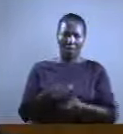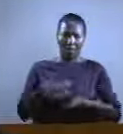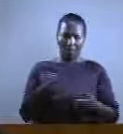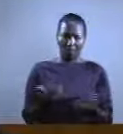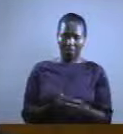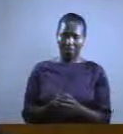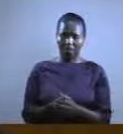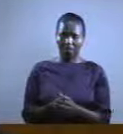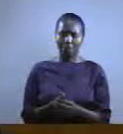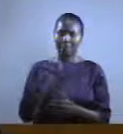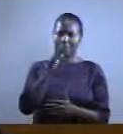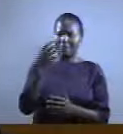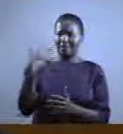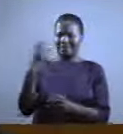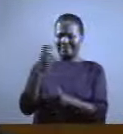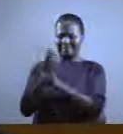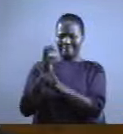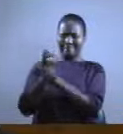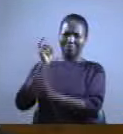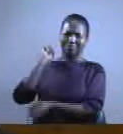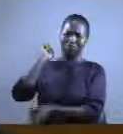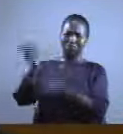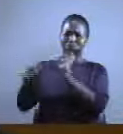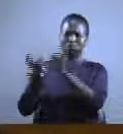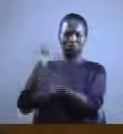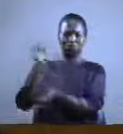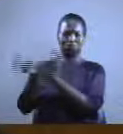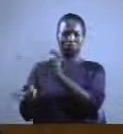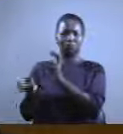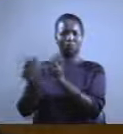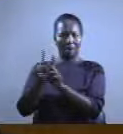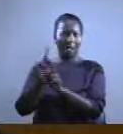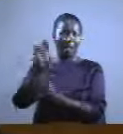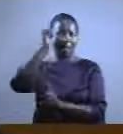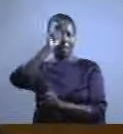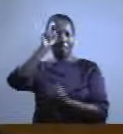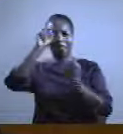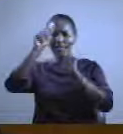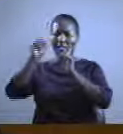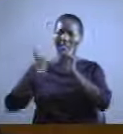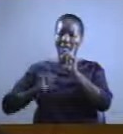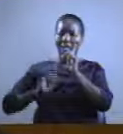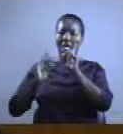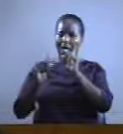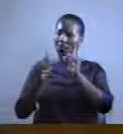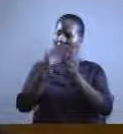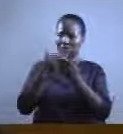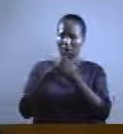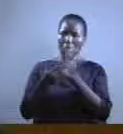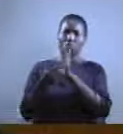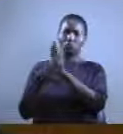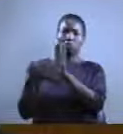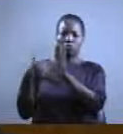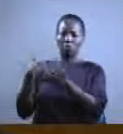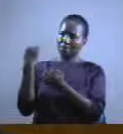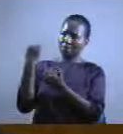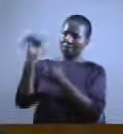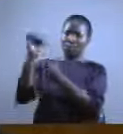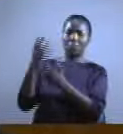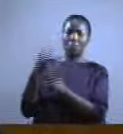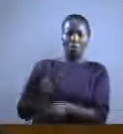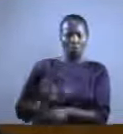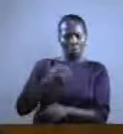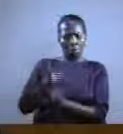They endured bricks being thrown at them, and they have the scars to prove that they were prepared to go to battle for the unemployed youth of